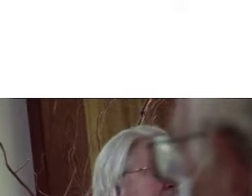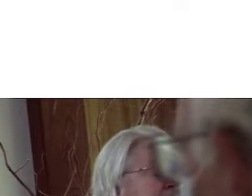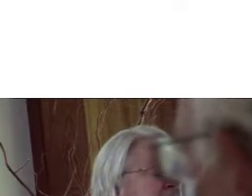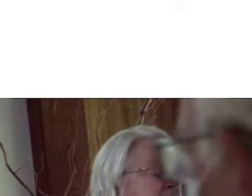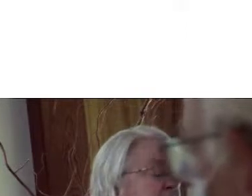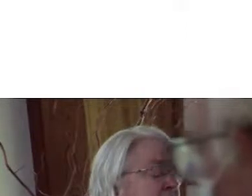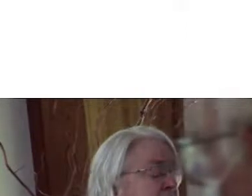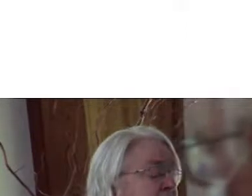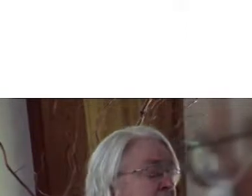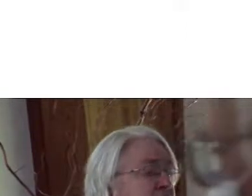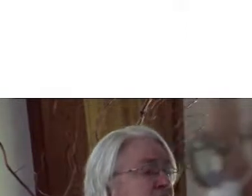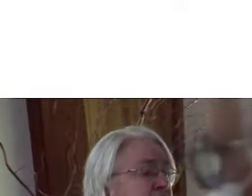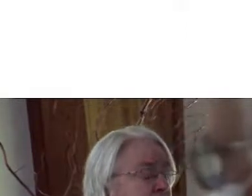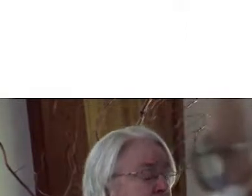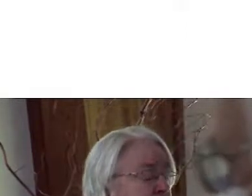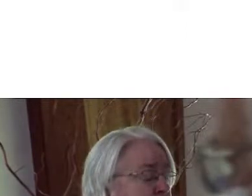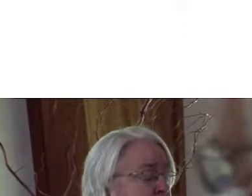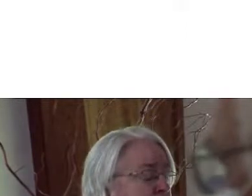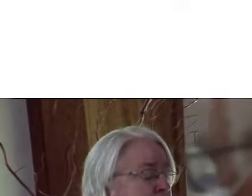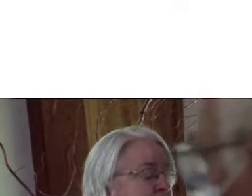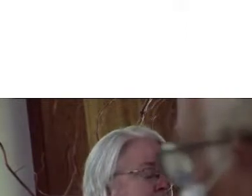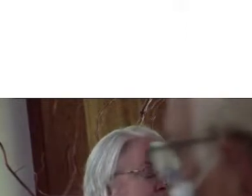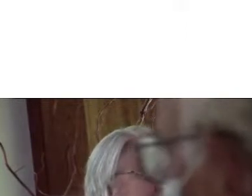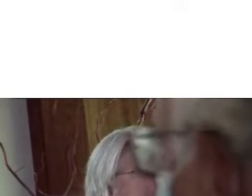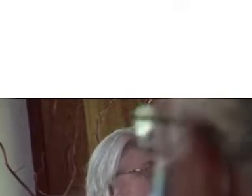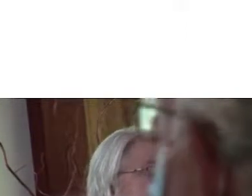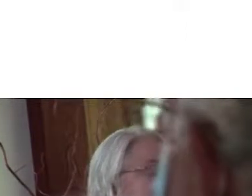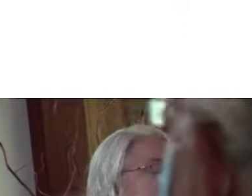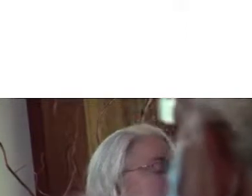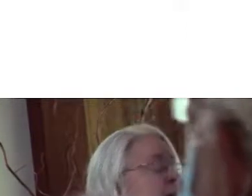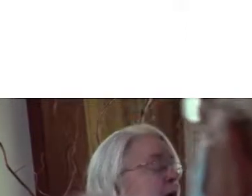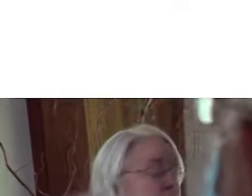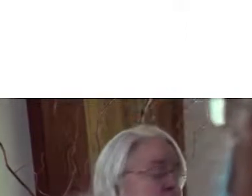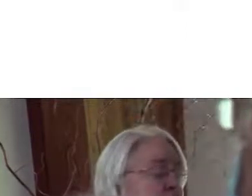them I said yes to life.